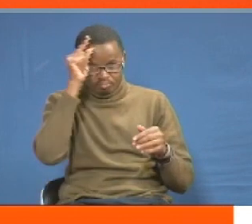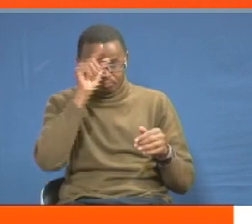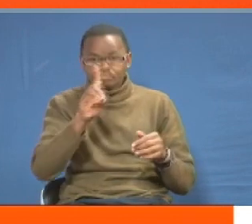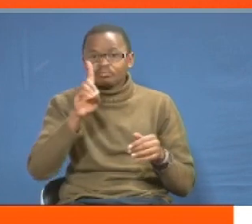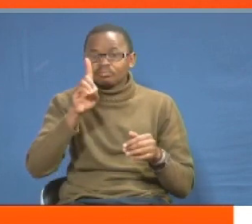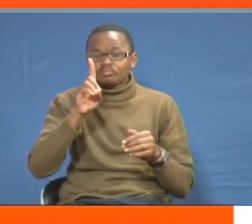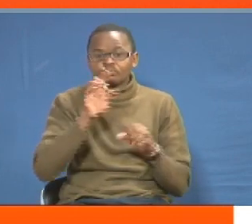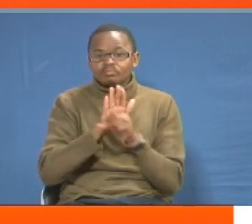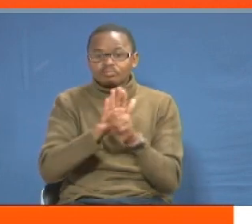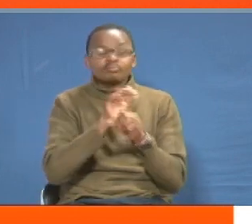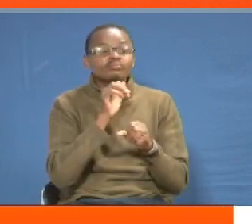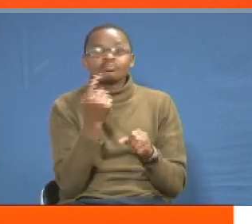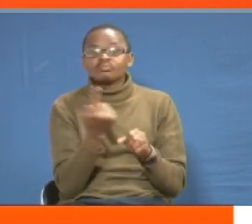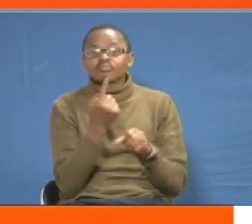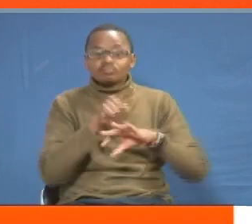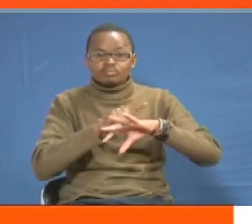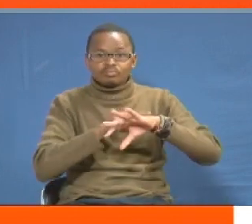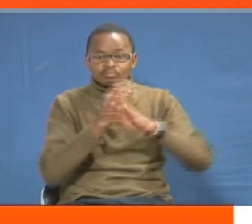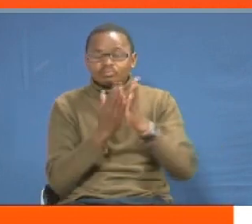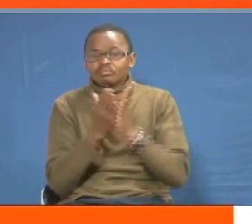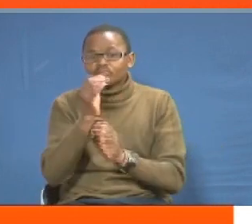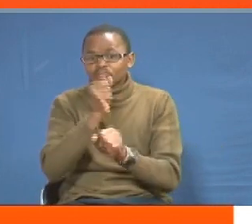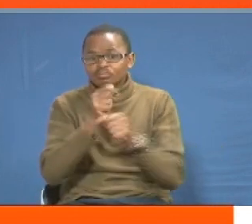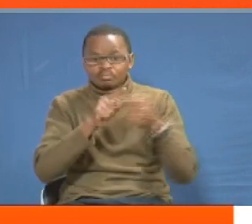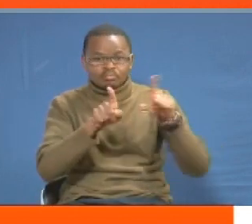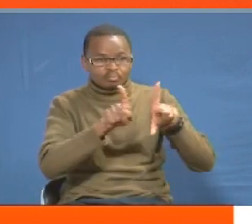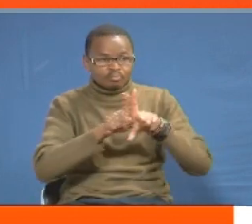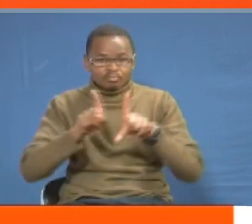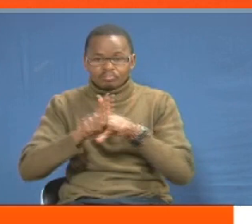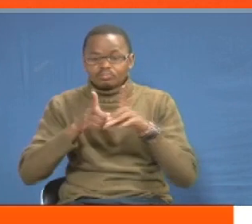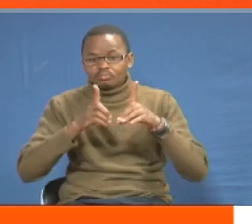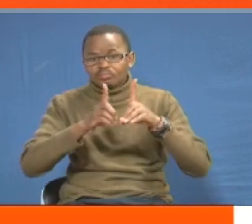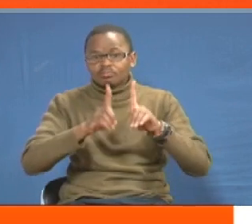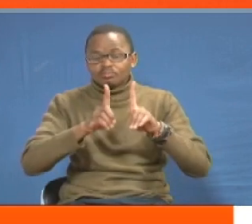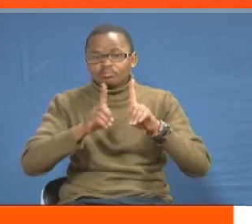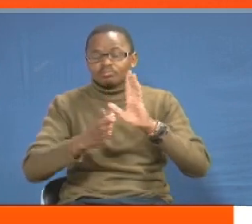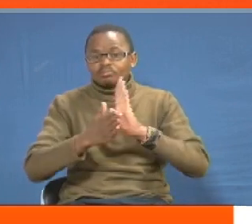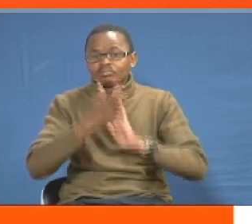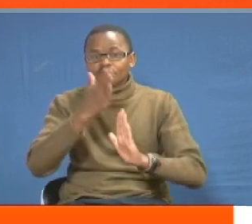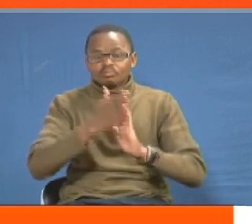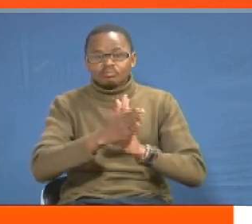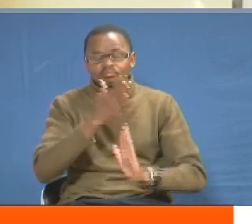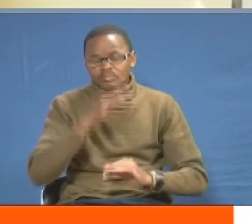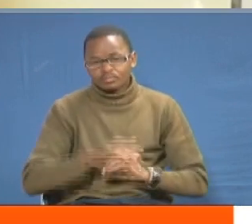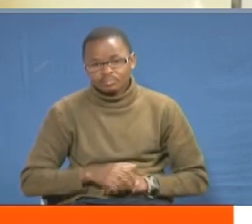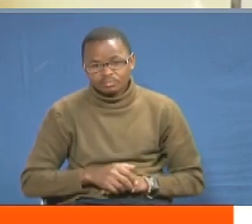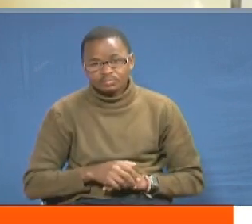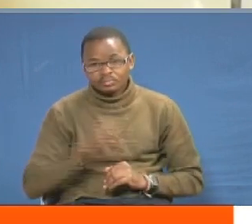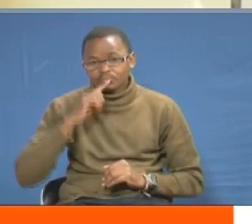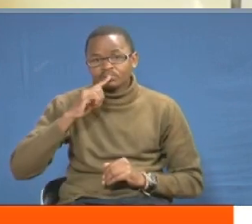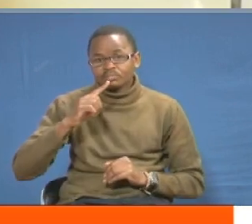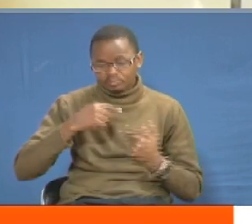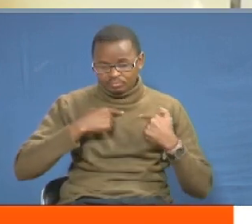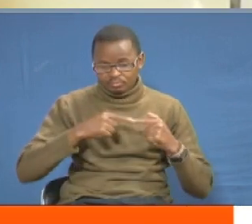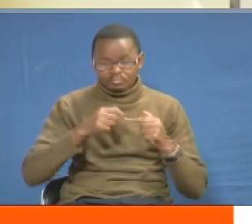the government should reinforce, not only during development work, but also during emergency interventions. You